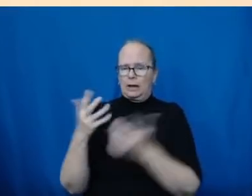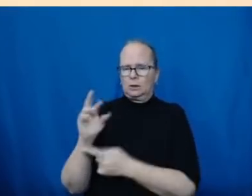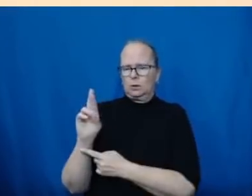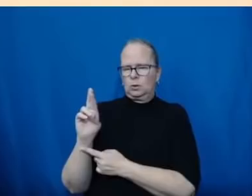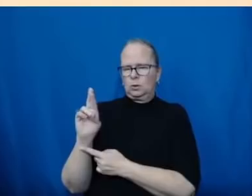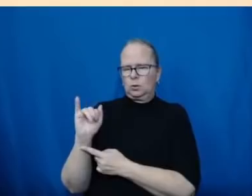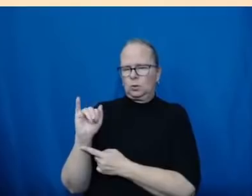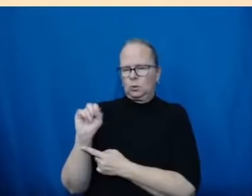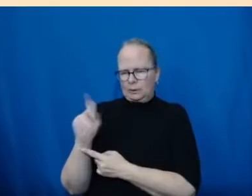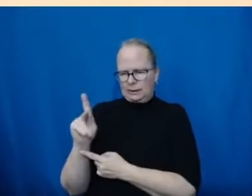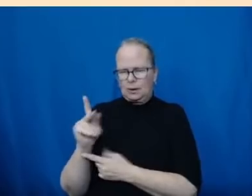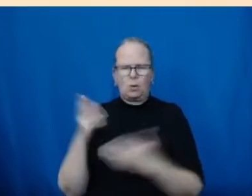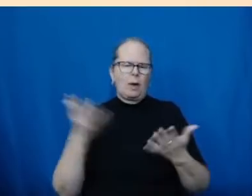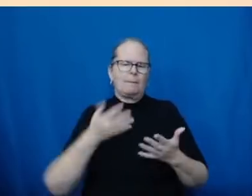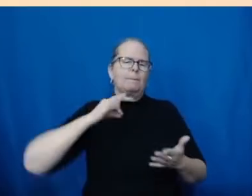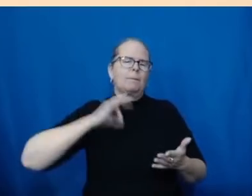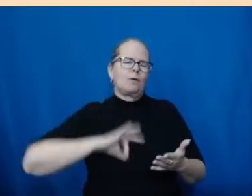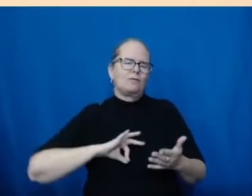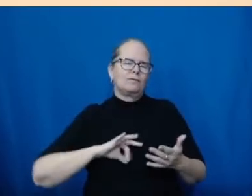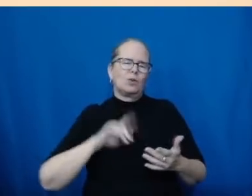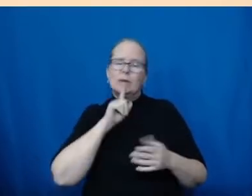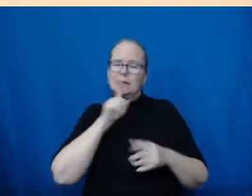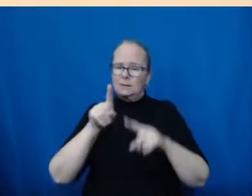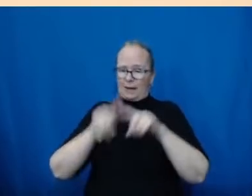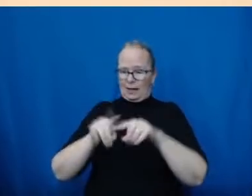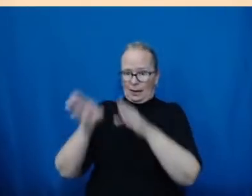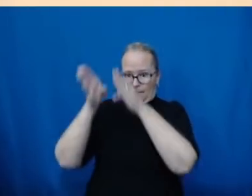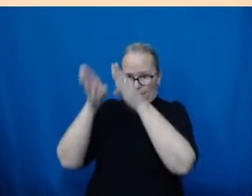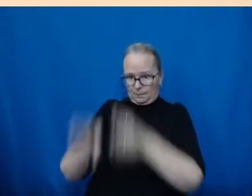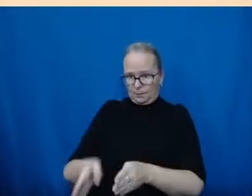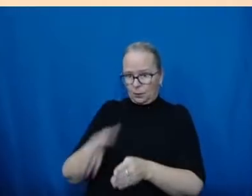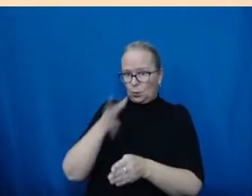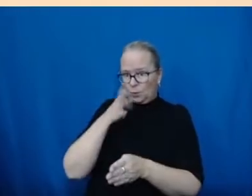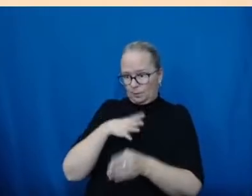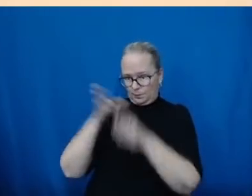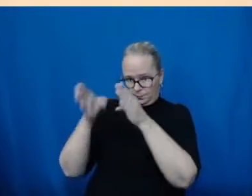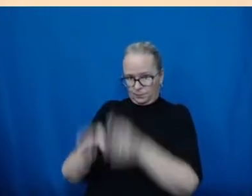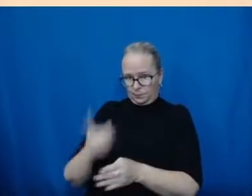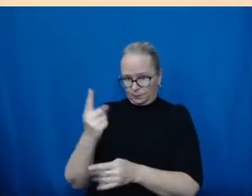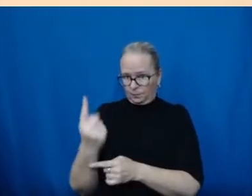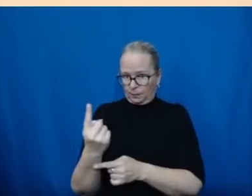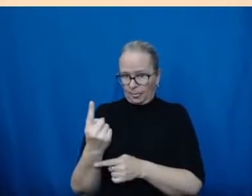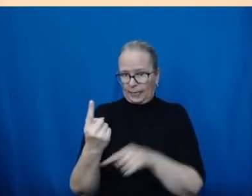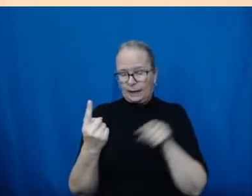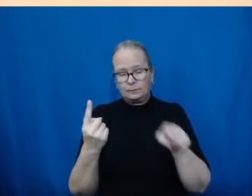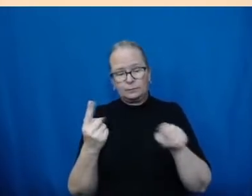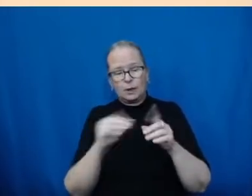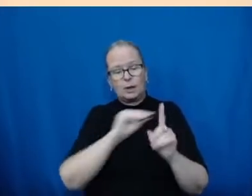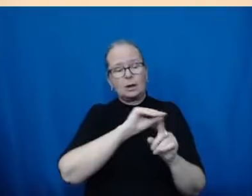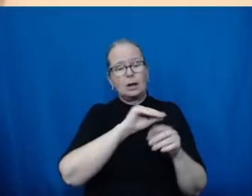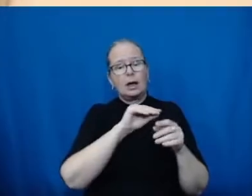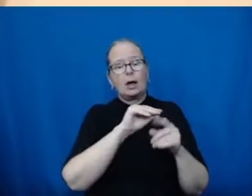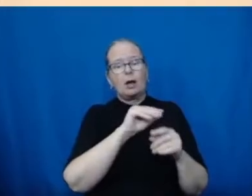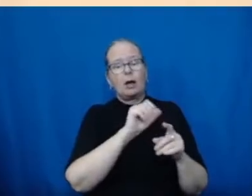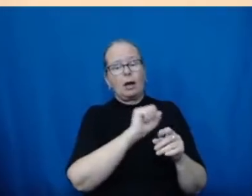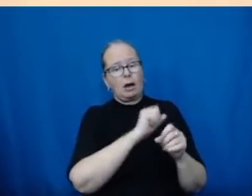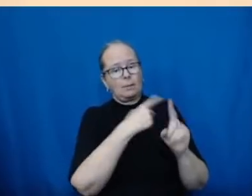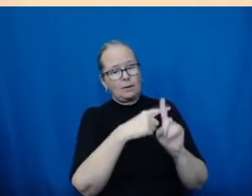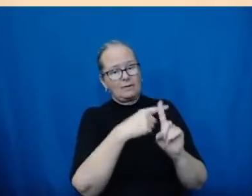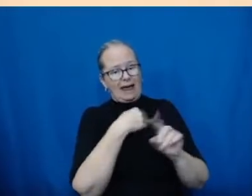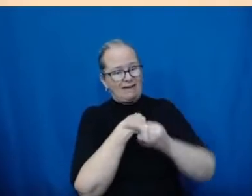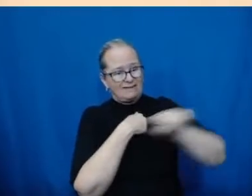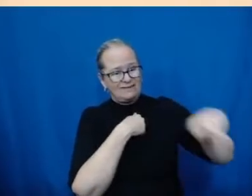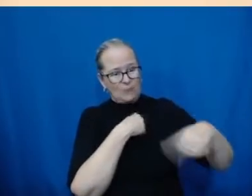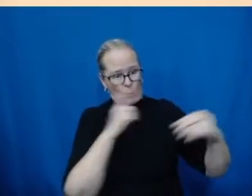have COVID? Does she have underlying comorbidities? But that's all changed with Delta. It is very concerning